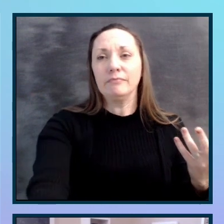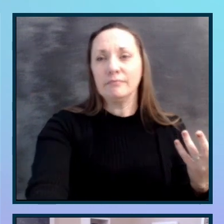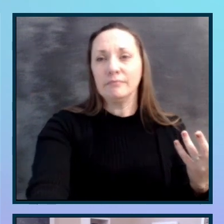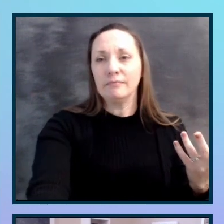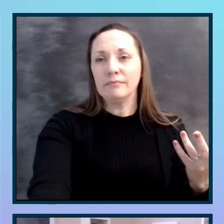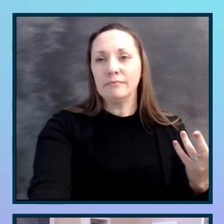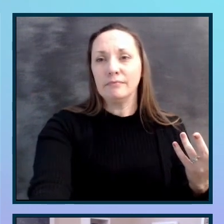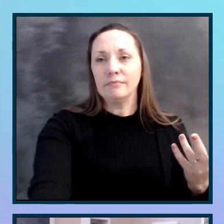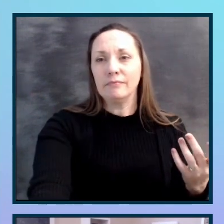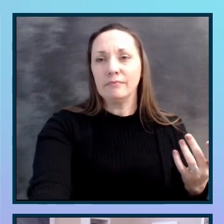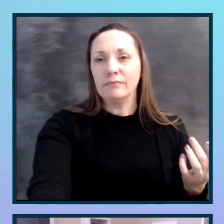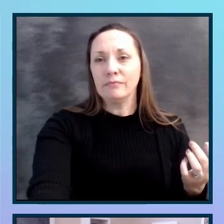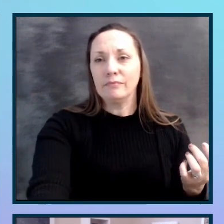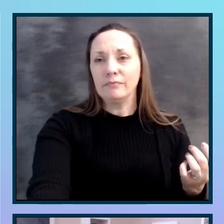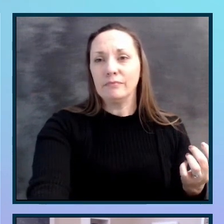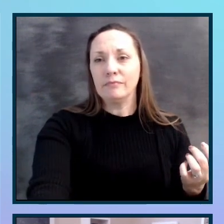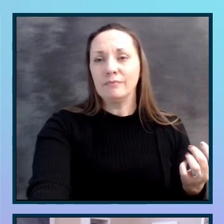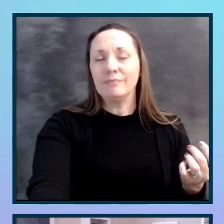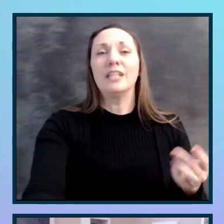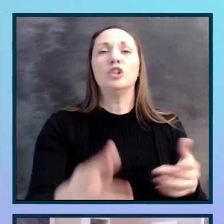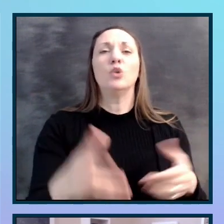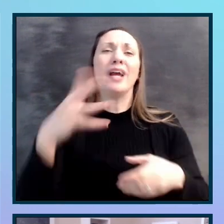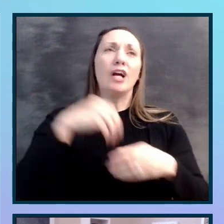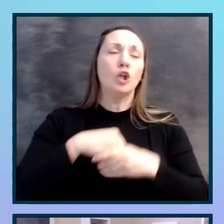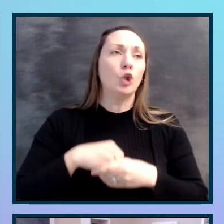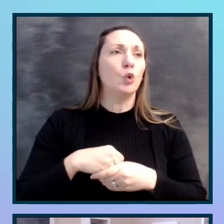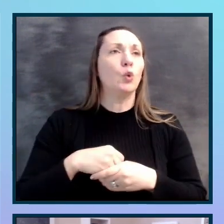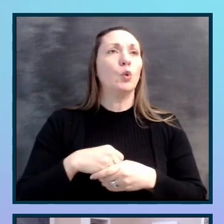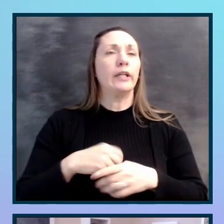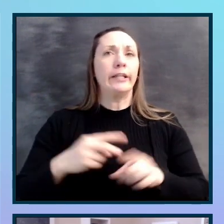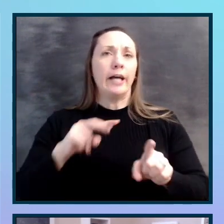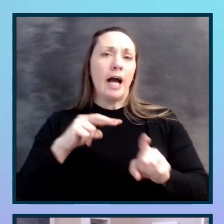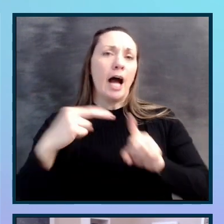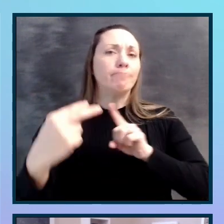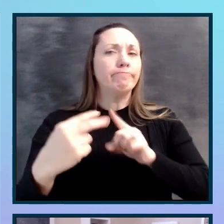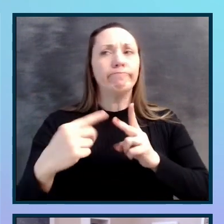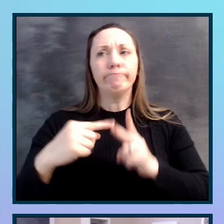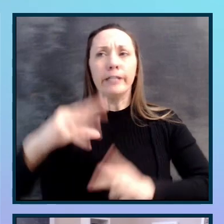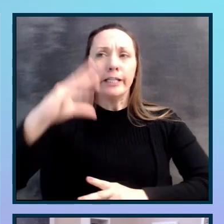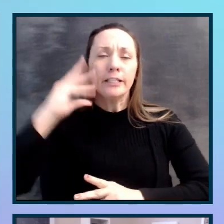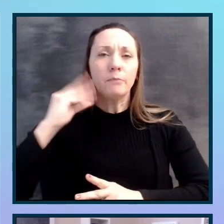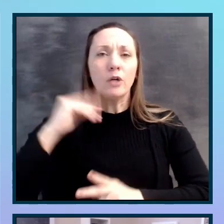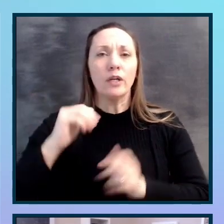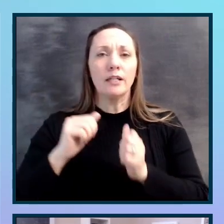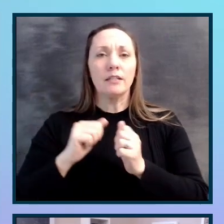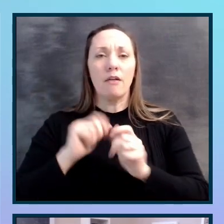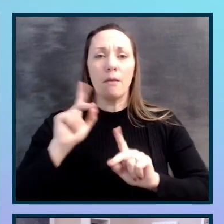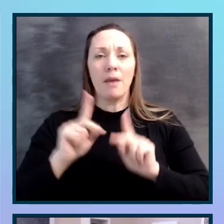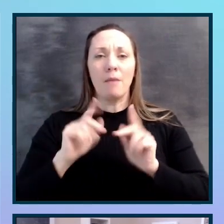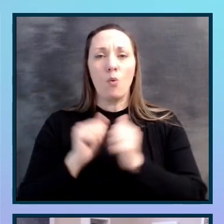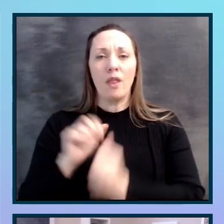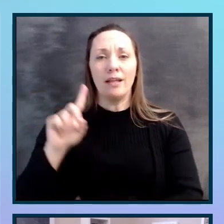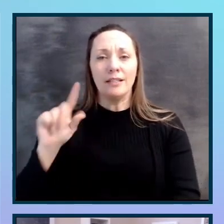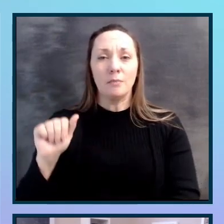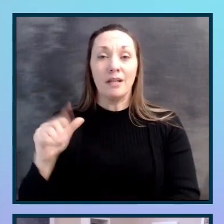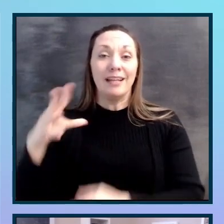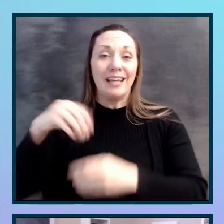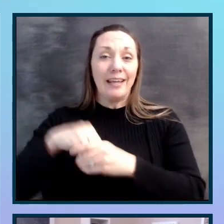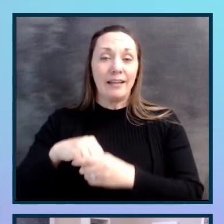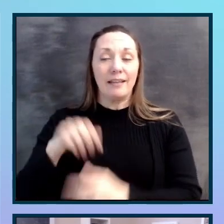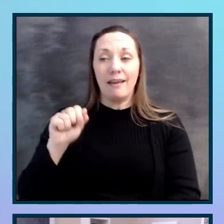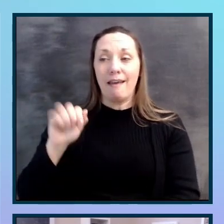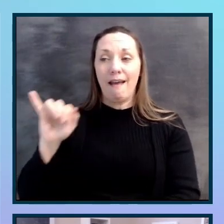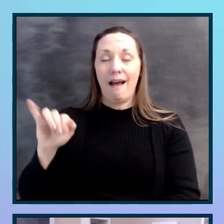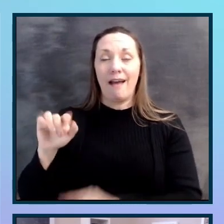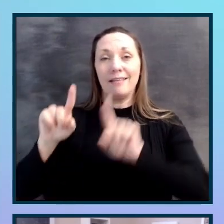include the voices and the experiences of people with disability in the AI testing process so